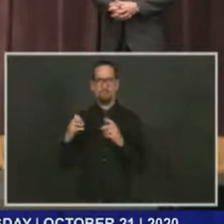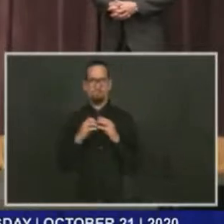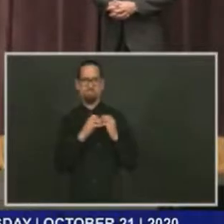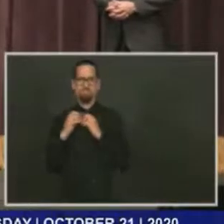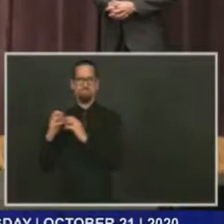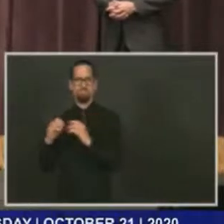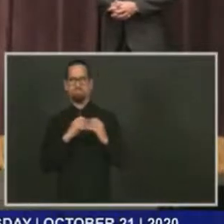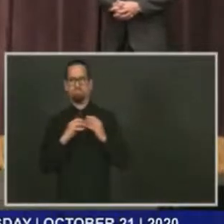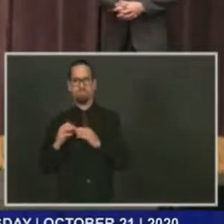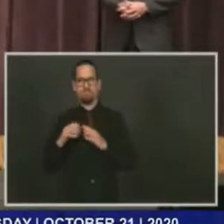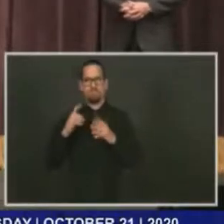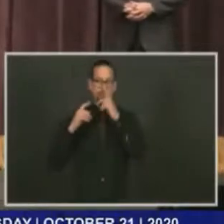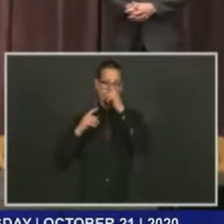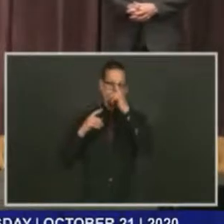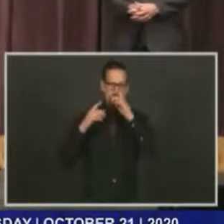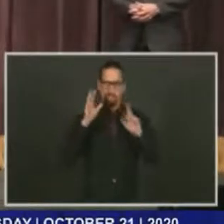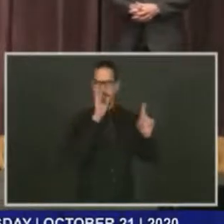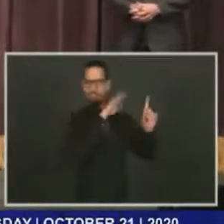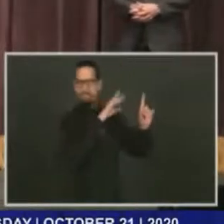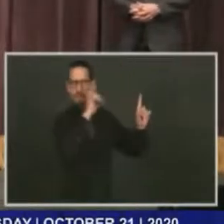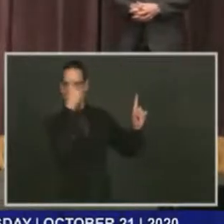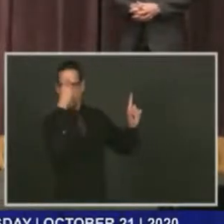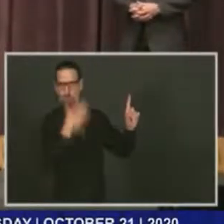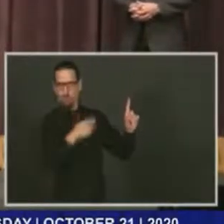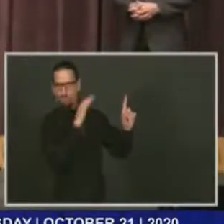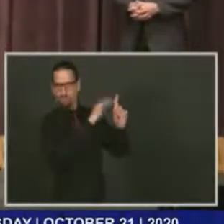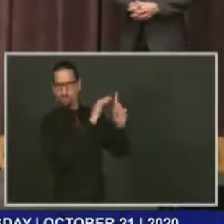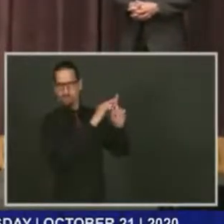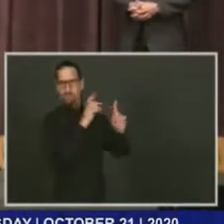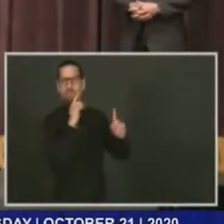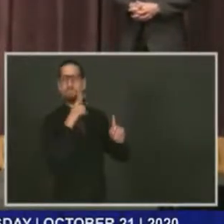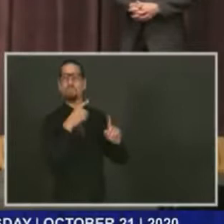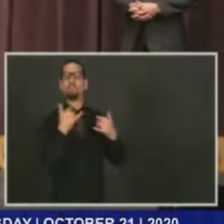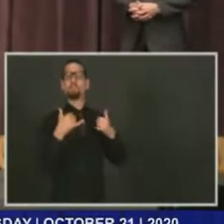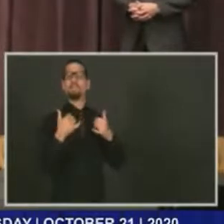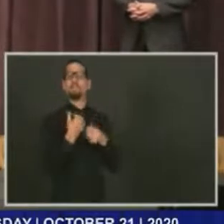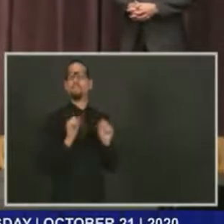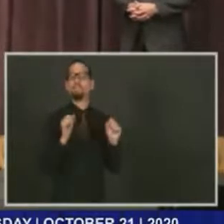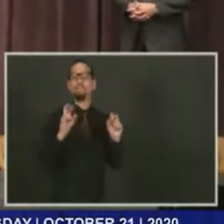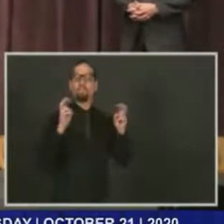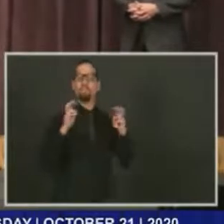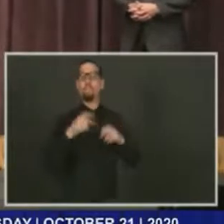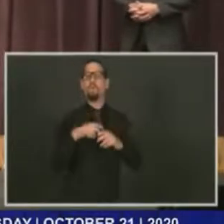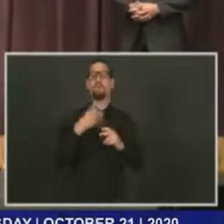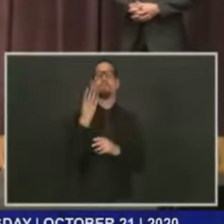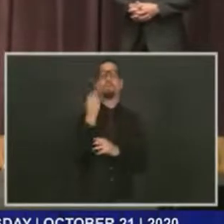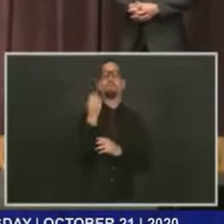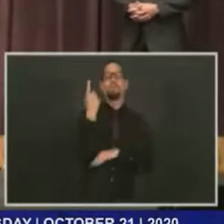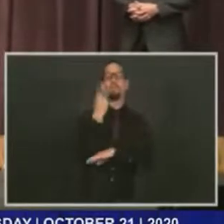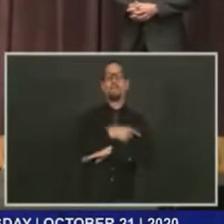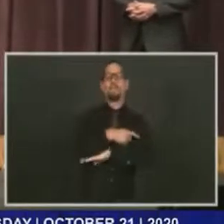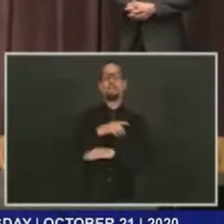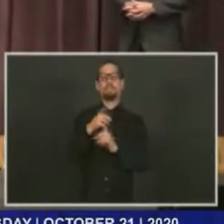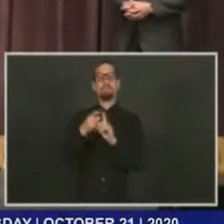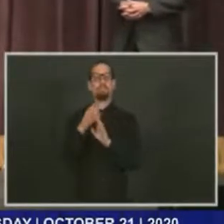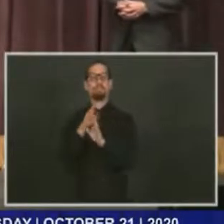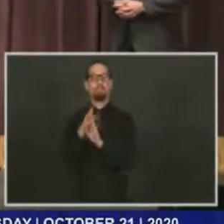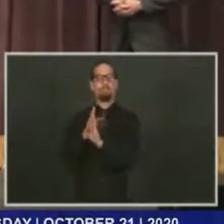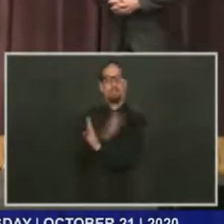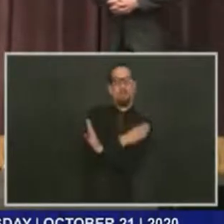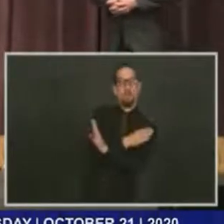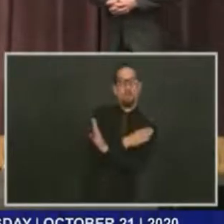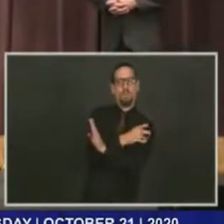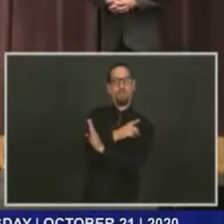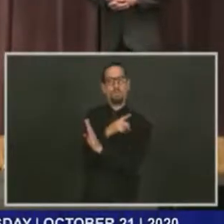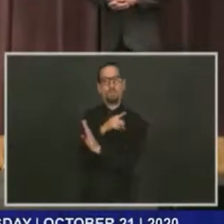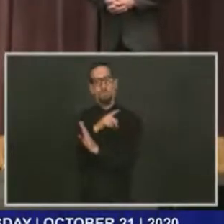your recommendation to play it safe for 14 days before Thanksgiving, there may be some people, my guess is maybe some teachers who've been critical of going back to